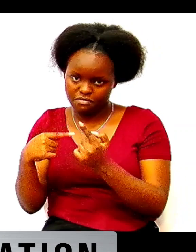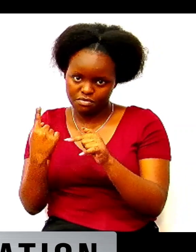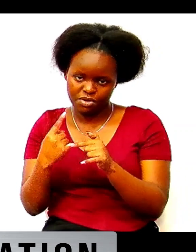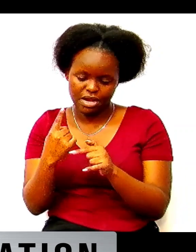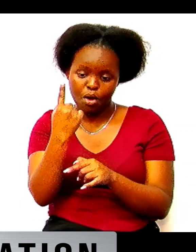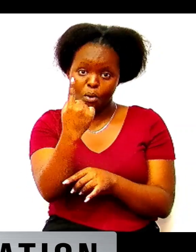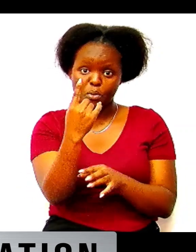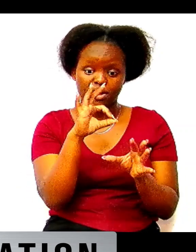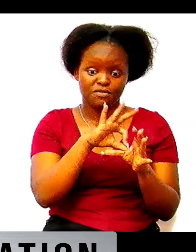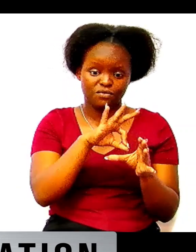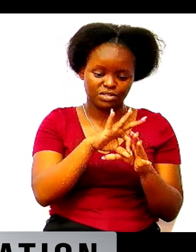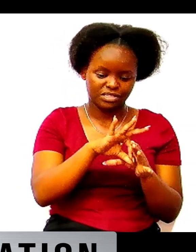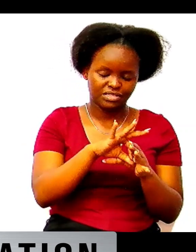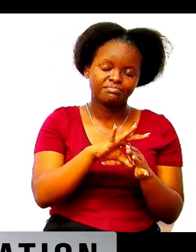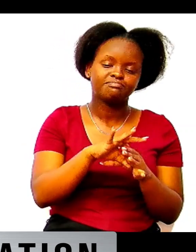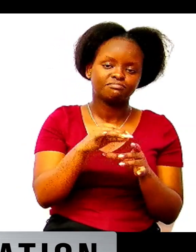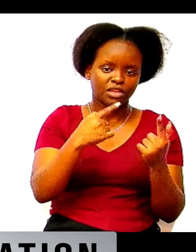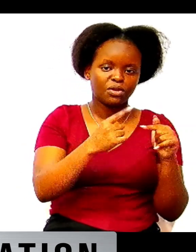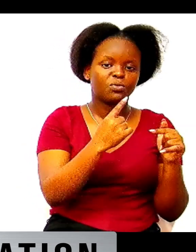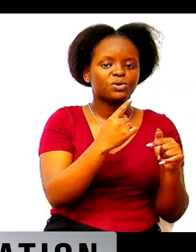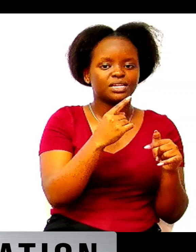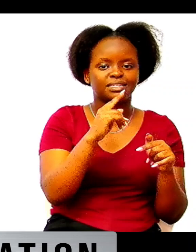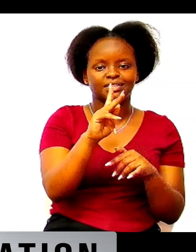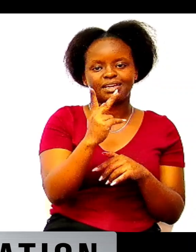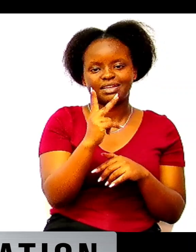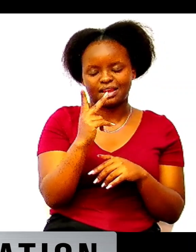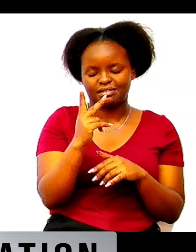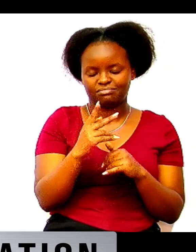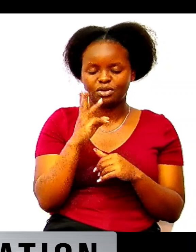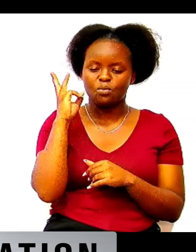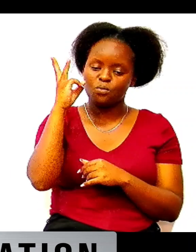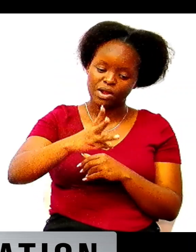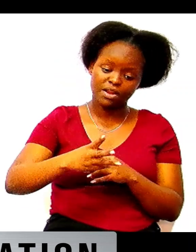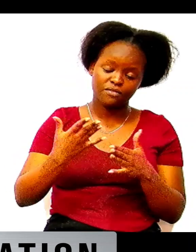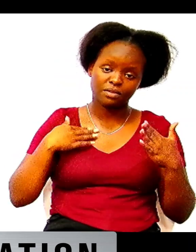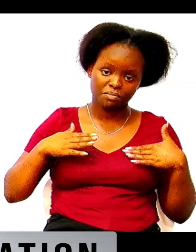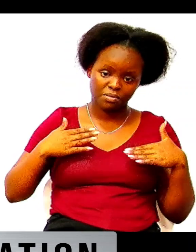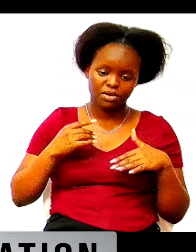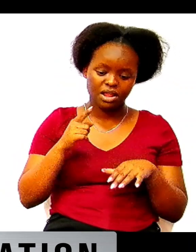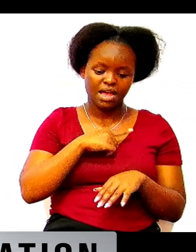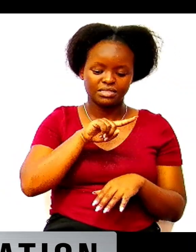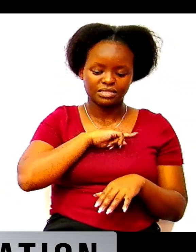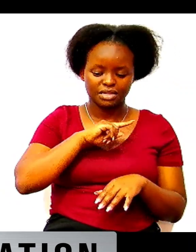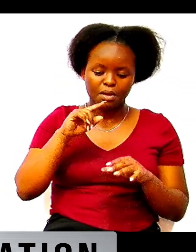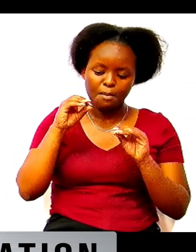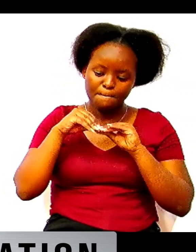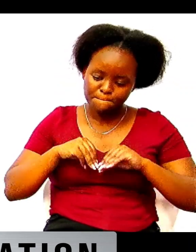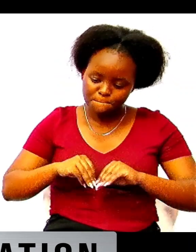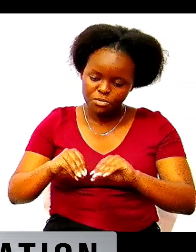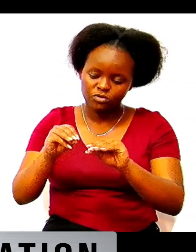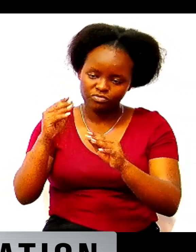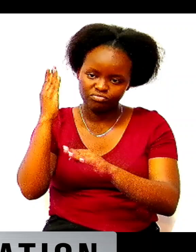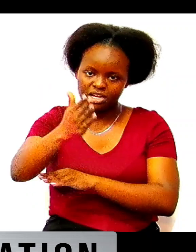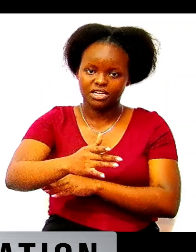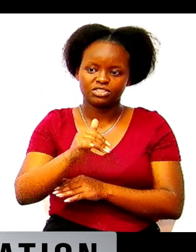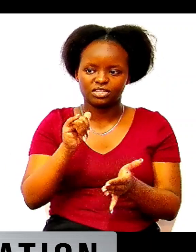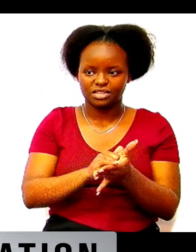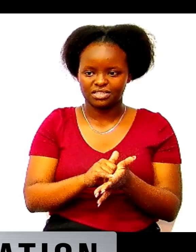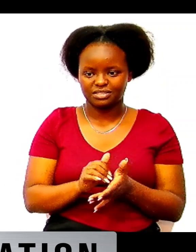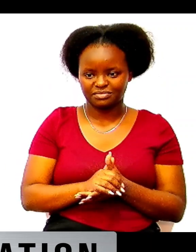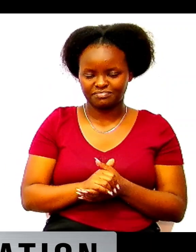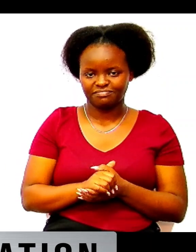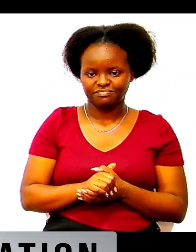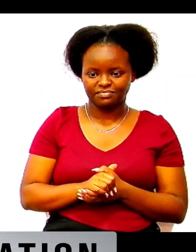vote, it is a win that Kenyans have said. It's the will of the people, and we need to move to that direction, Jonah. Certainly, we don't need to